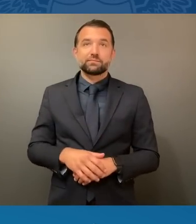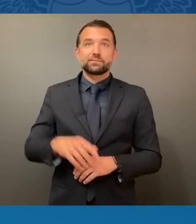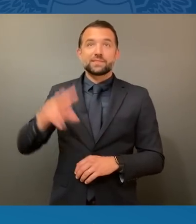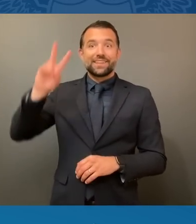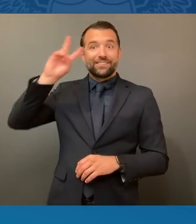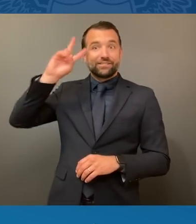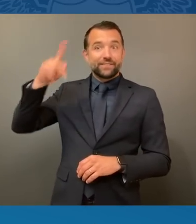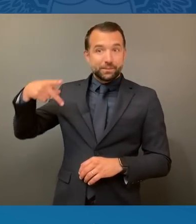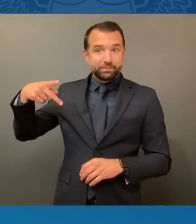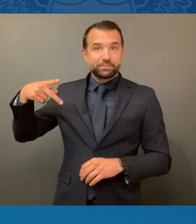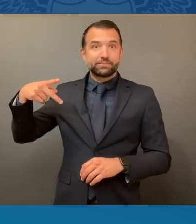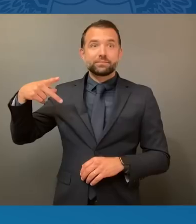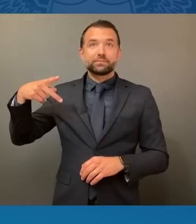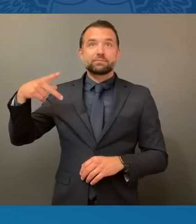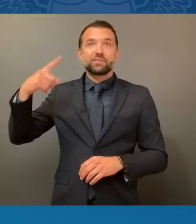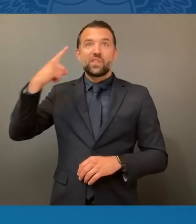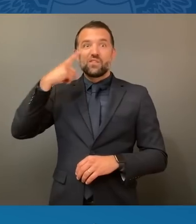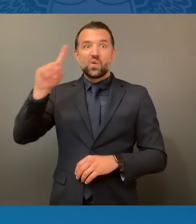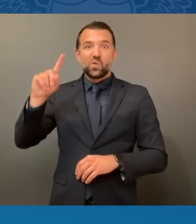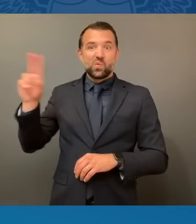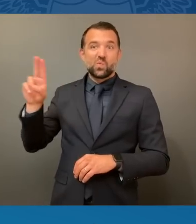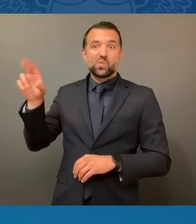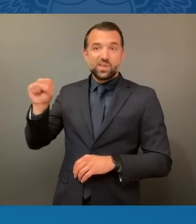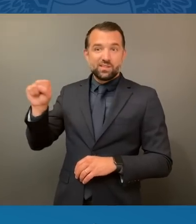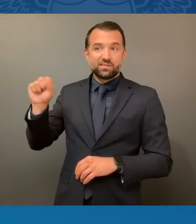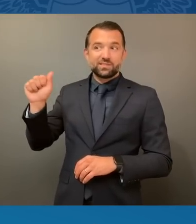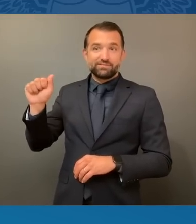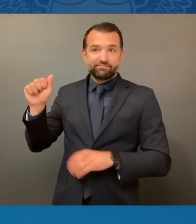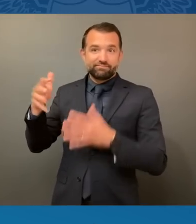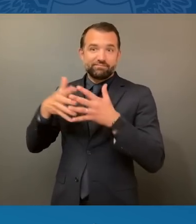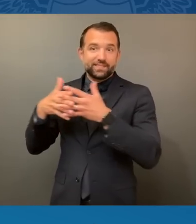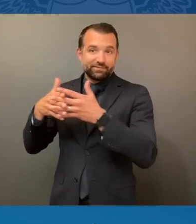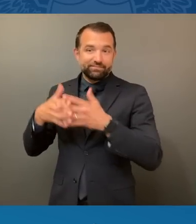Vice President of the United States of America,